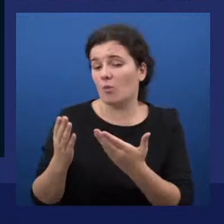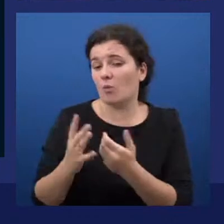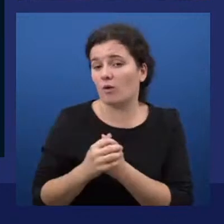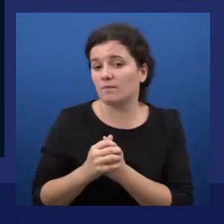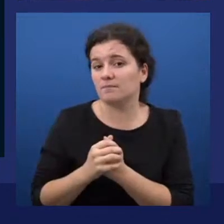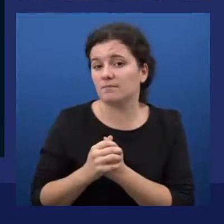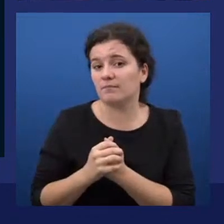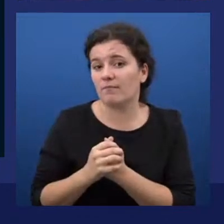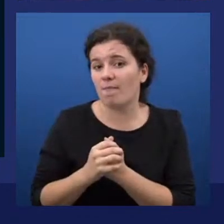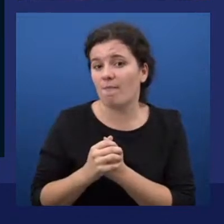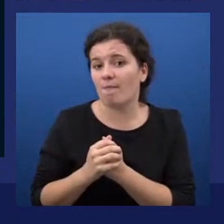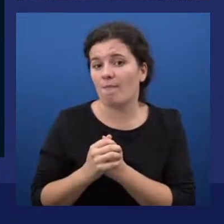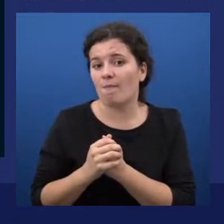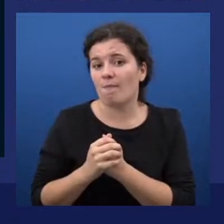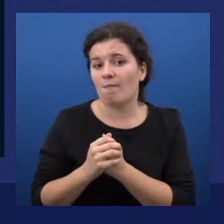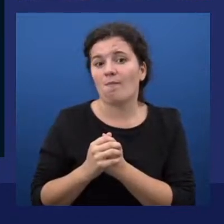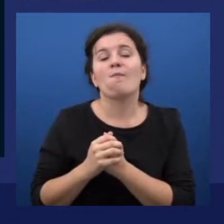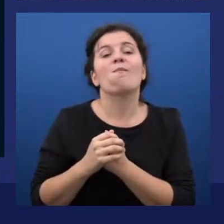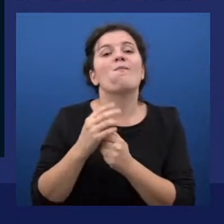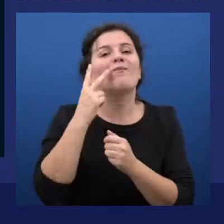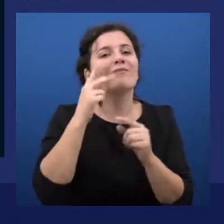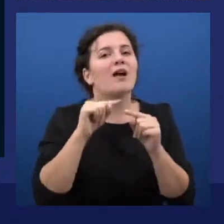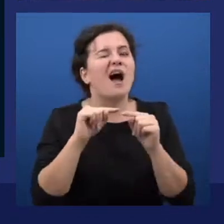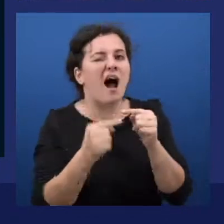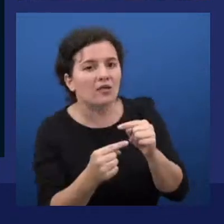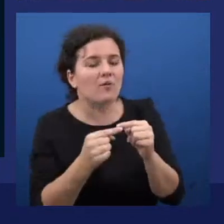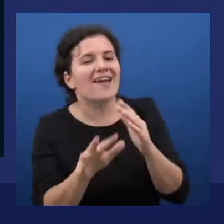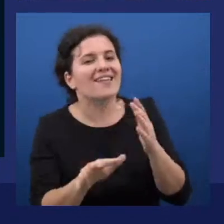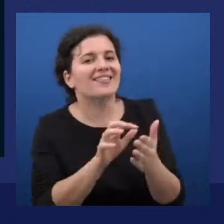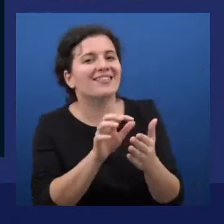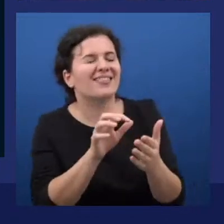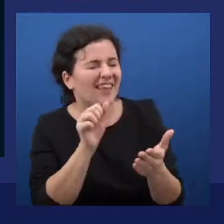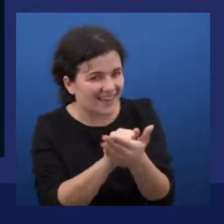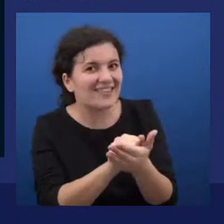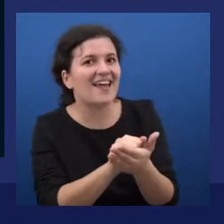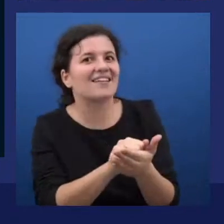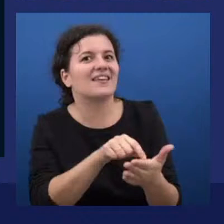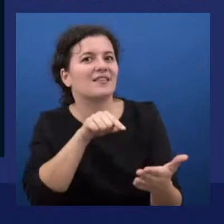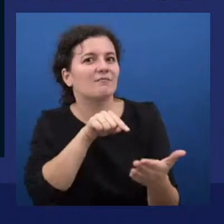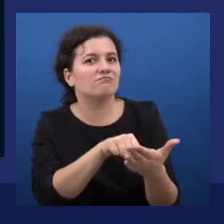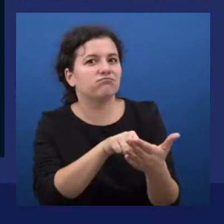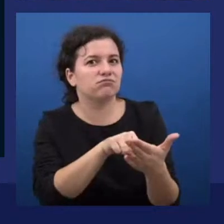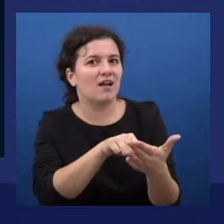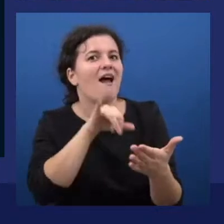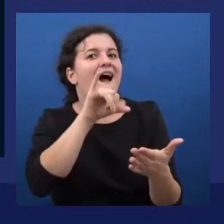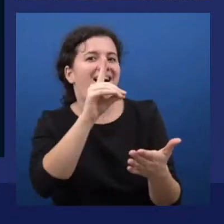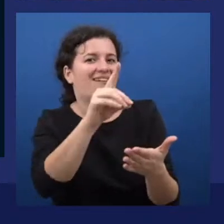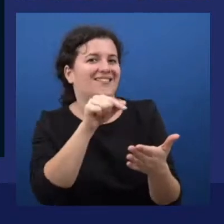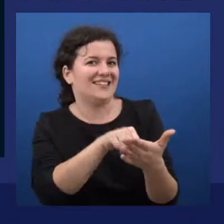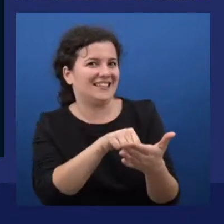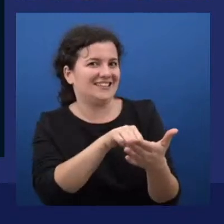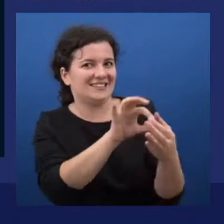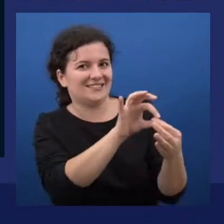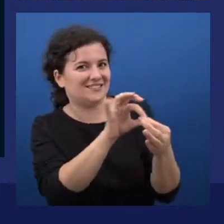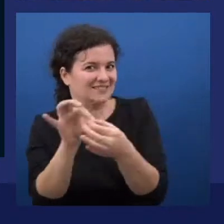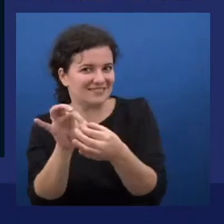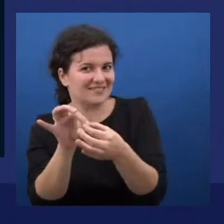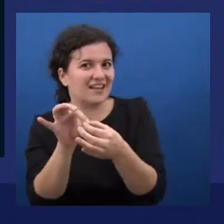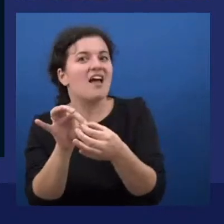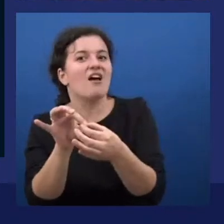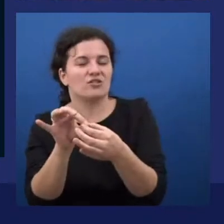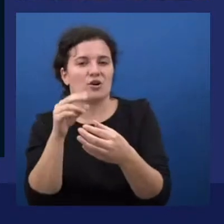that anomaly that I detected. So now it's just ID, but again, it can be whatever is more